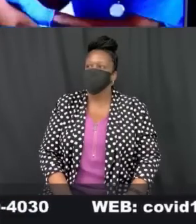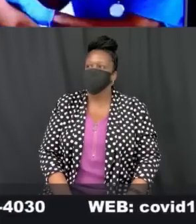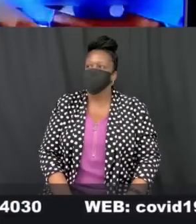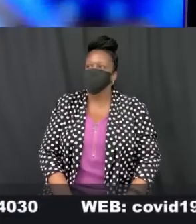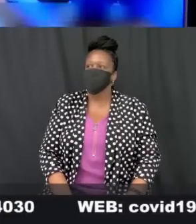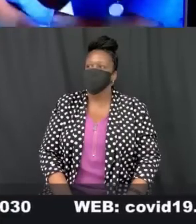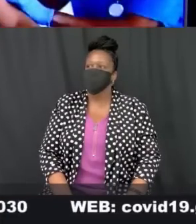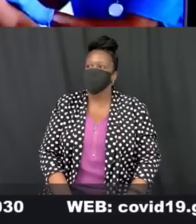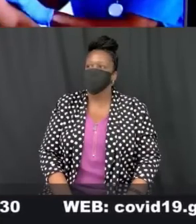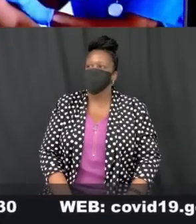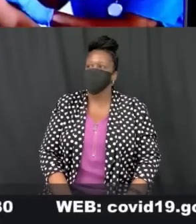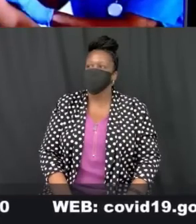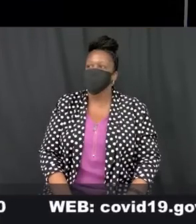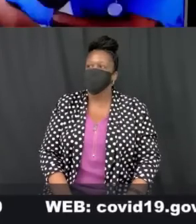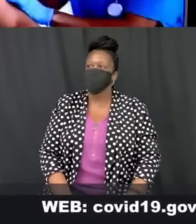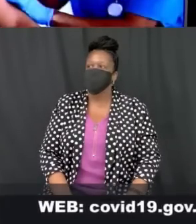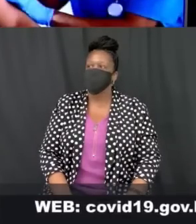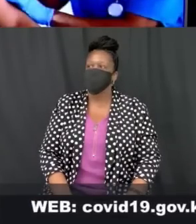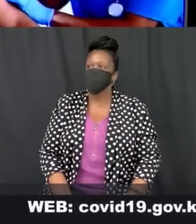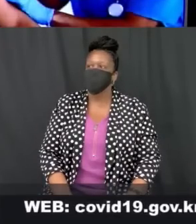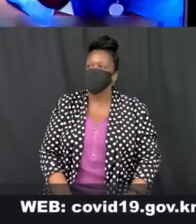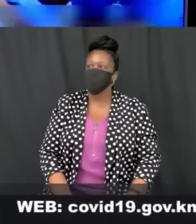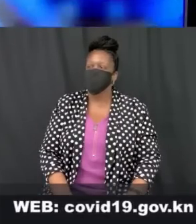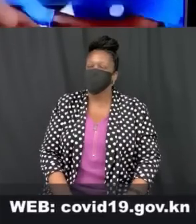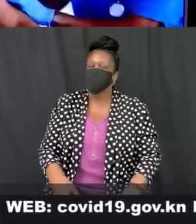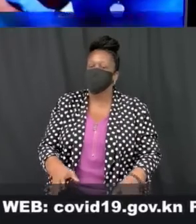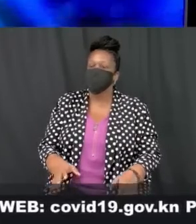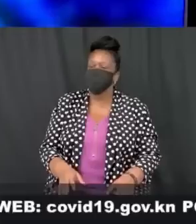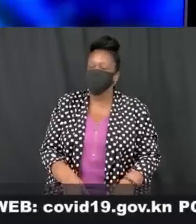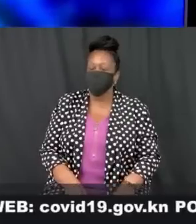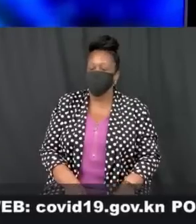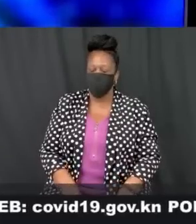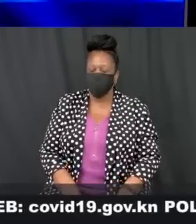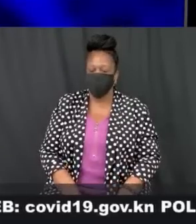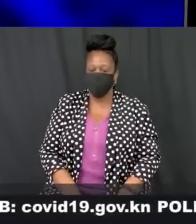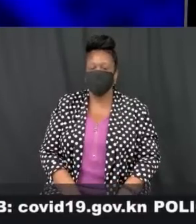the process for each applicant?